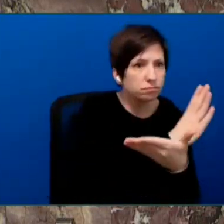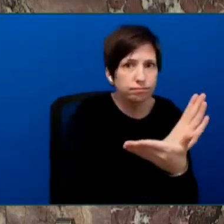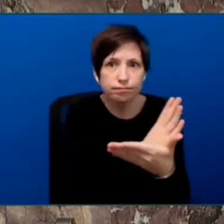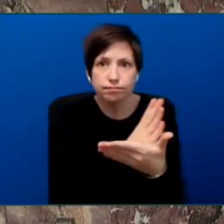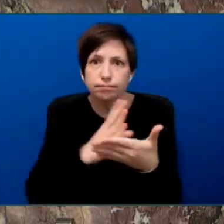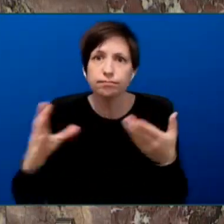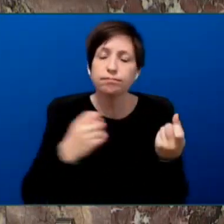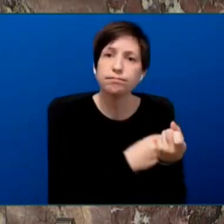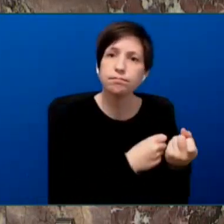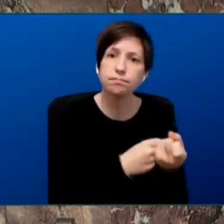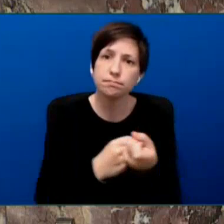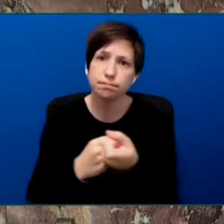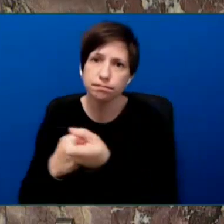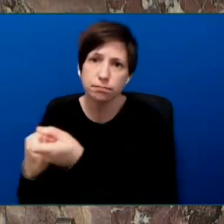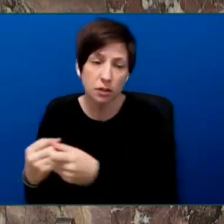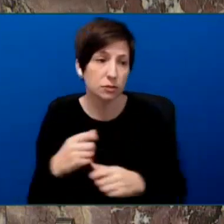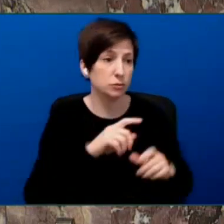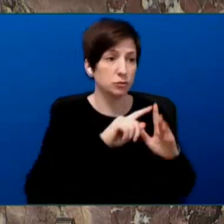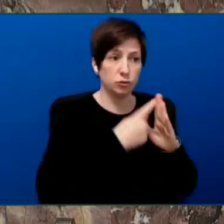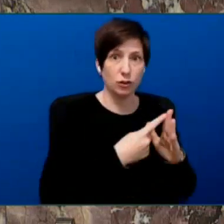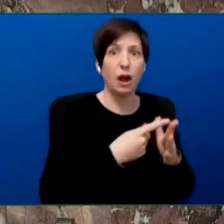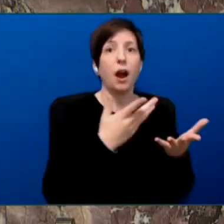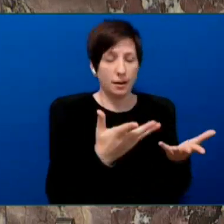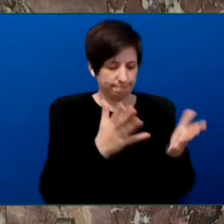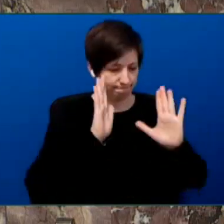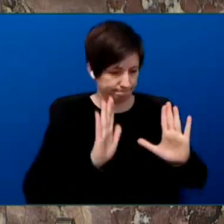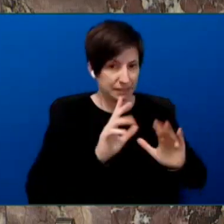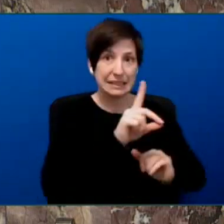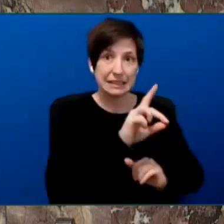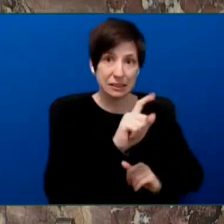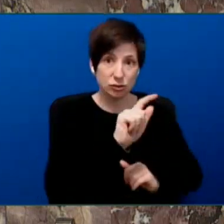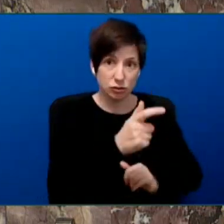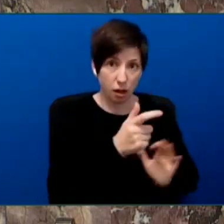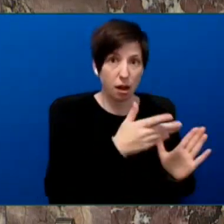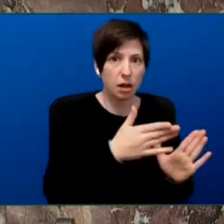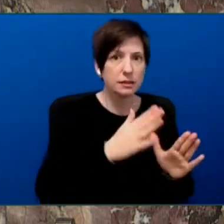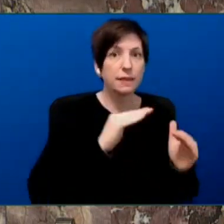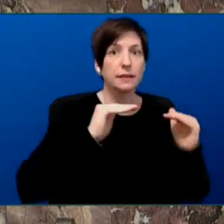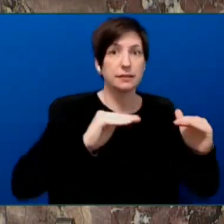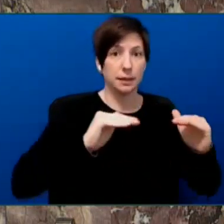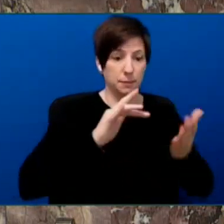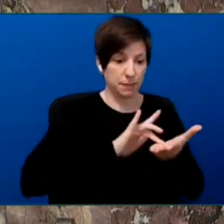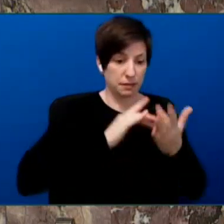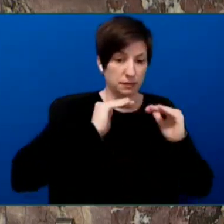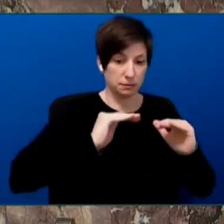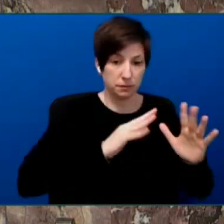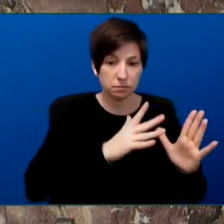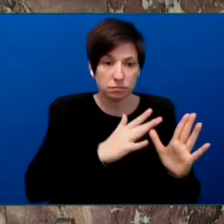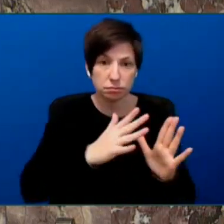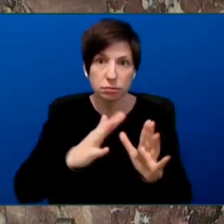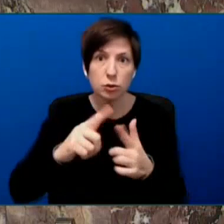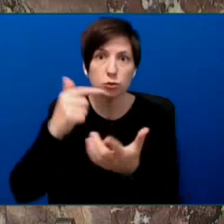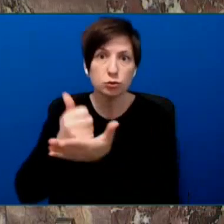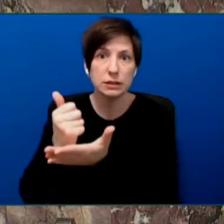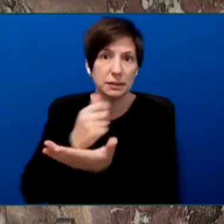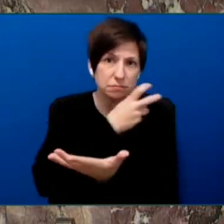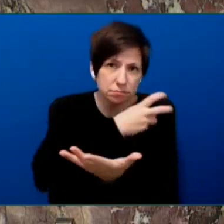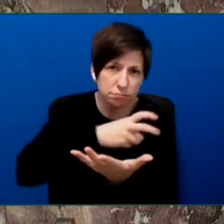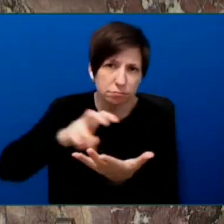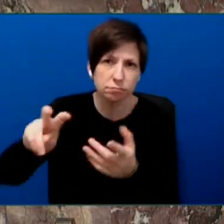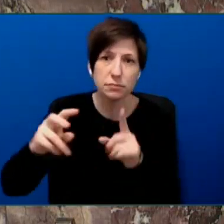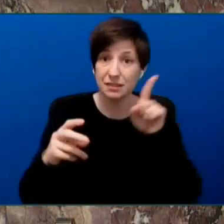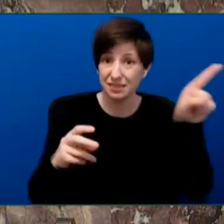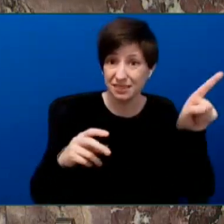from detoxing and stabilization through to treatment at St. Paul's Hospital. We have invested in free or